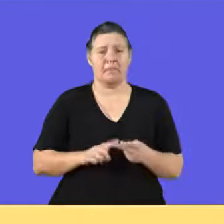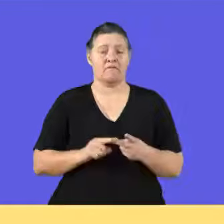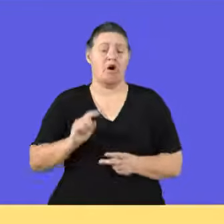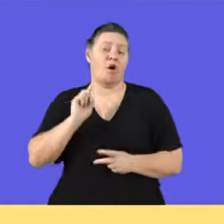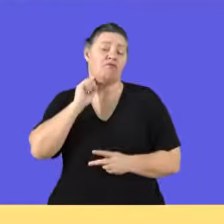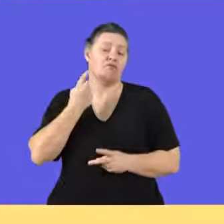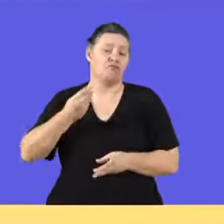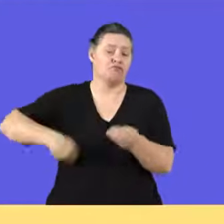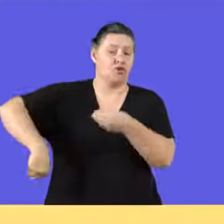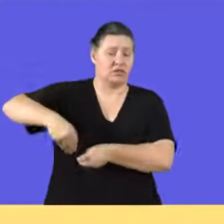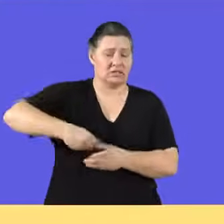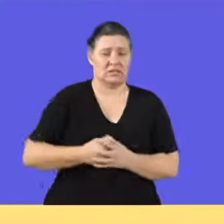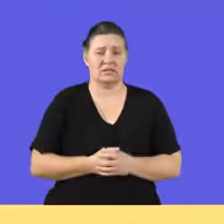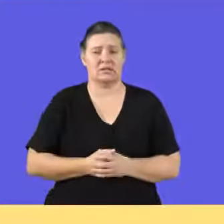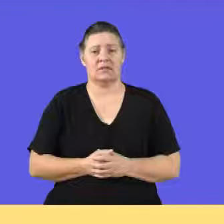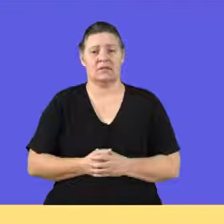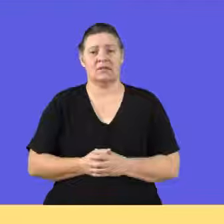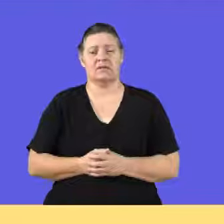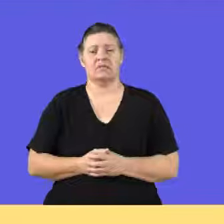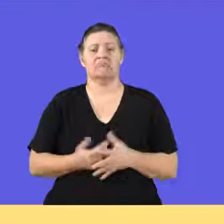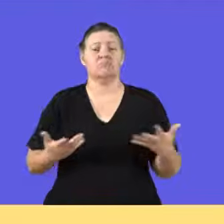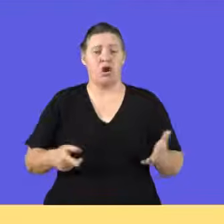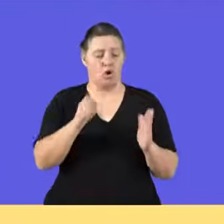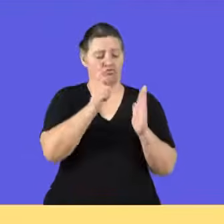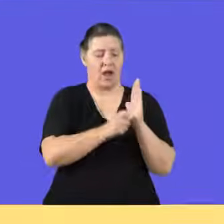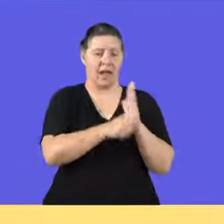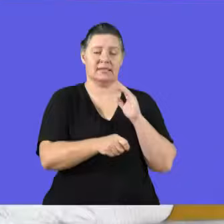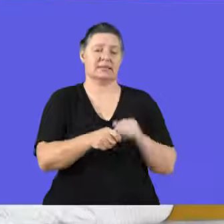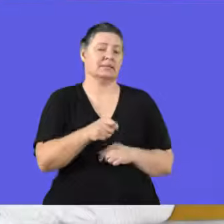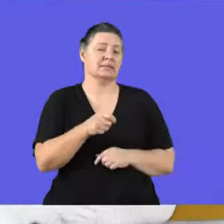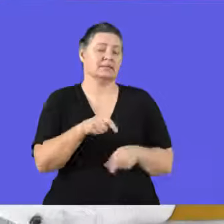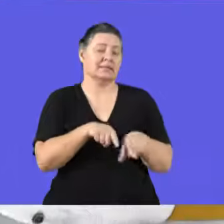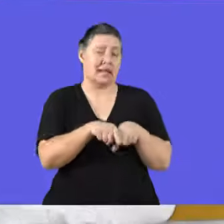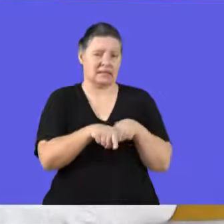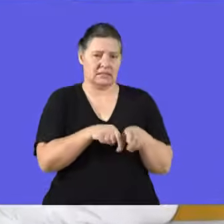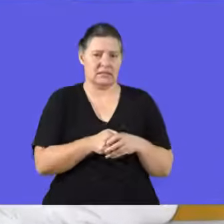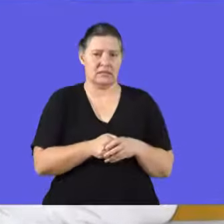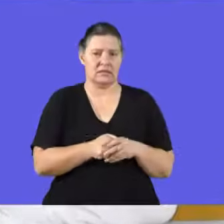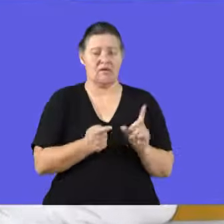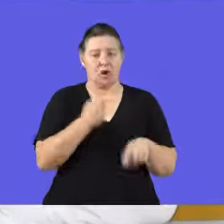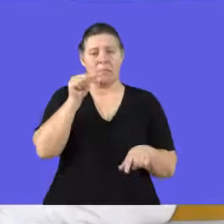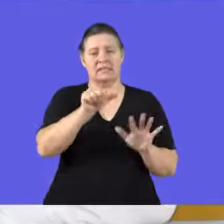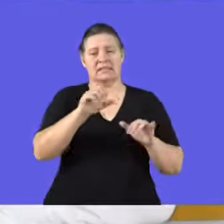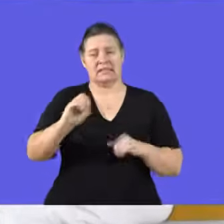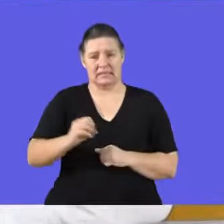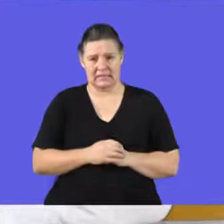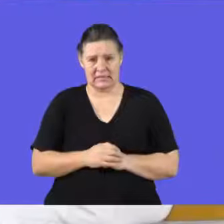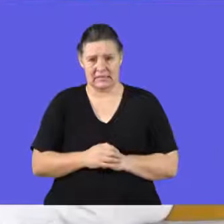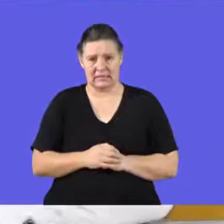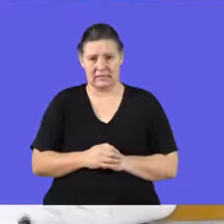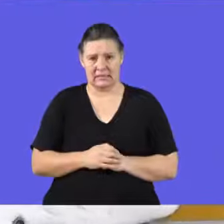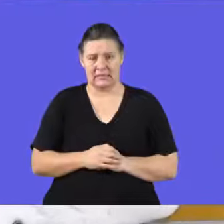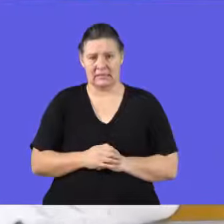And then we have fraud. This is misrepresentation. For example, you write a test and the test is out